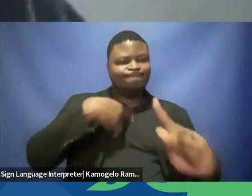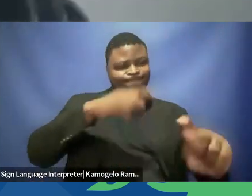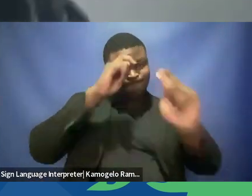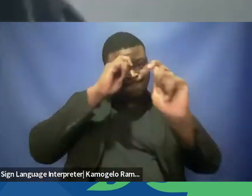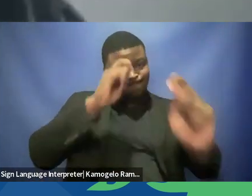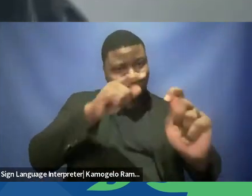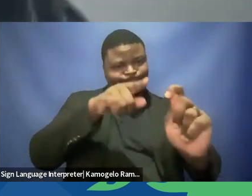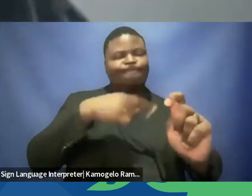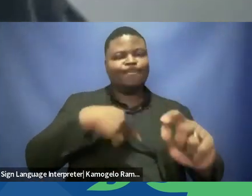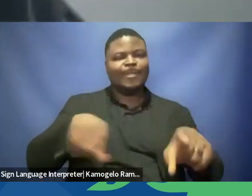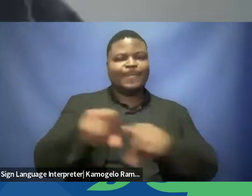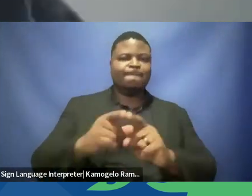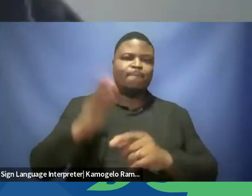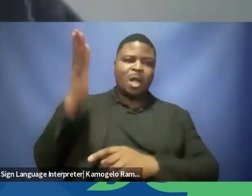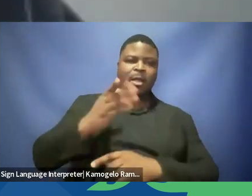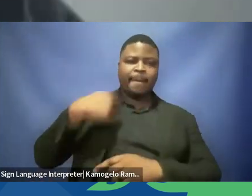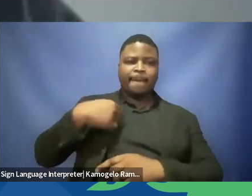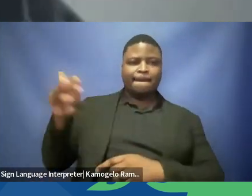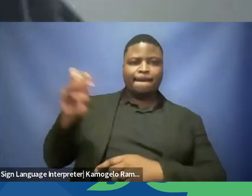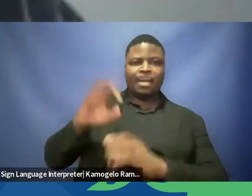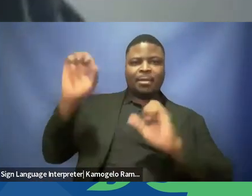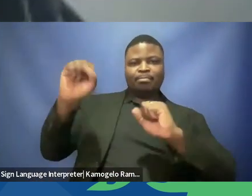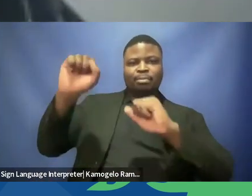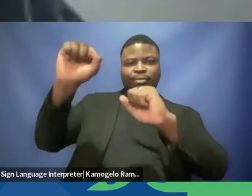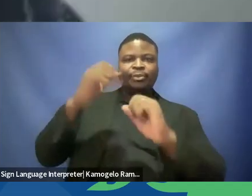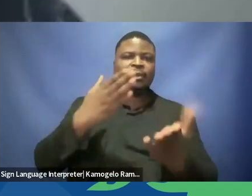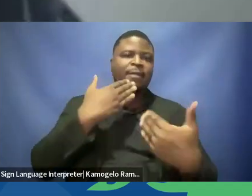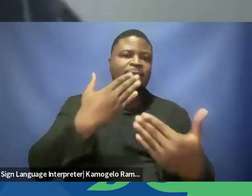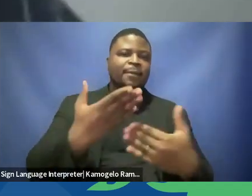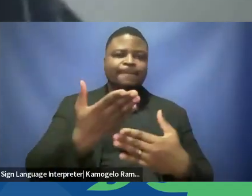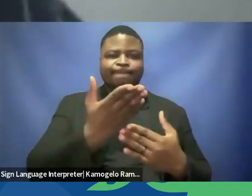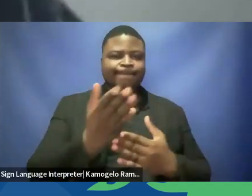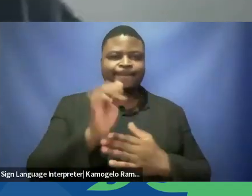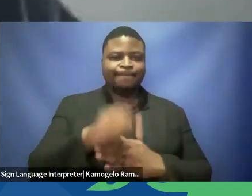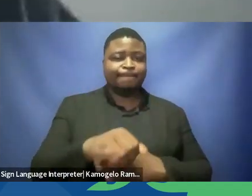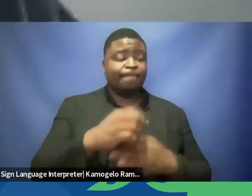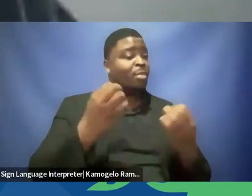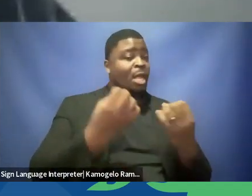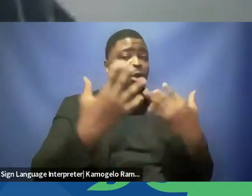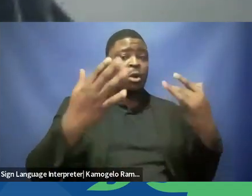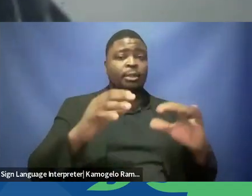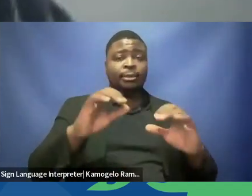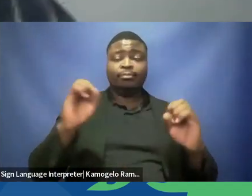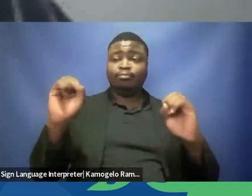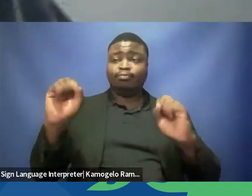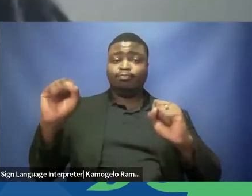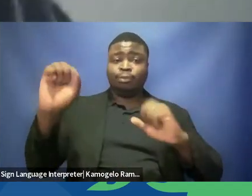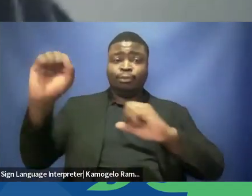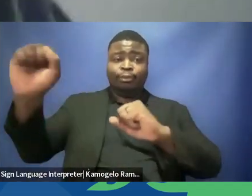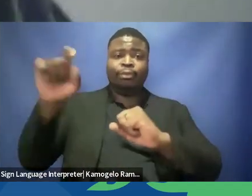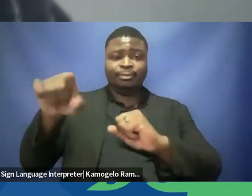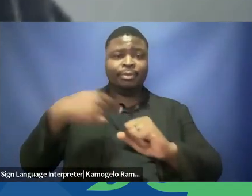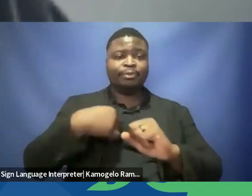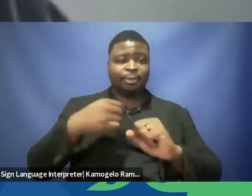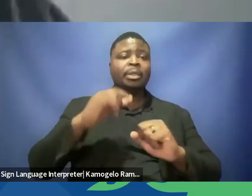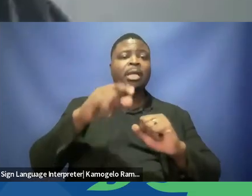to you and all the participants online today. A lot of what was shared I will cover, so I'll try and go over